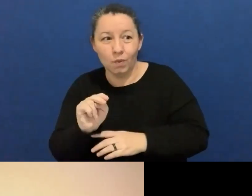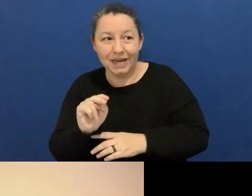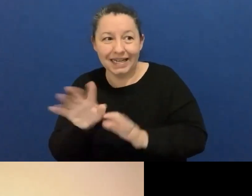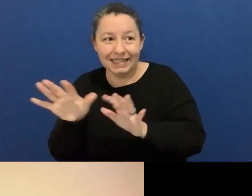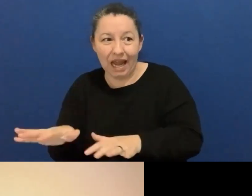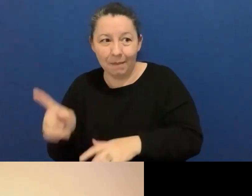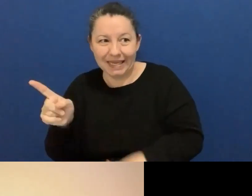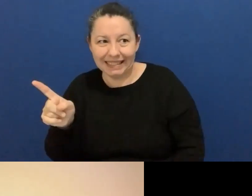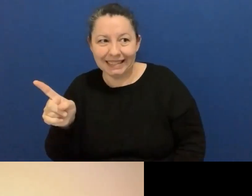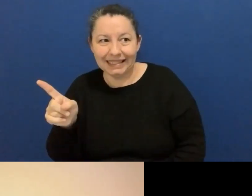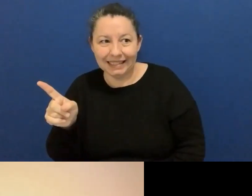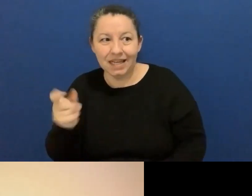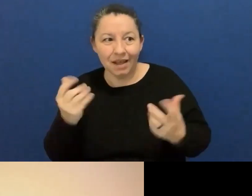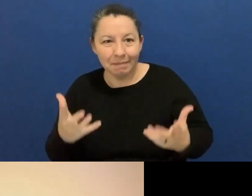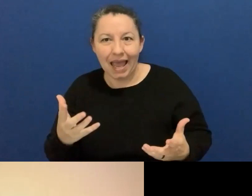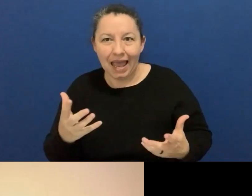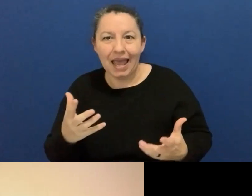Asbuah,